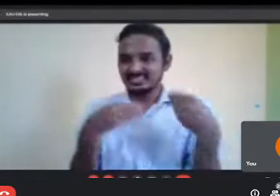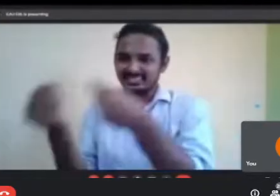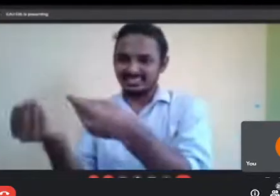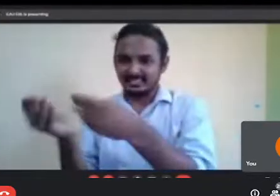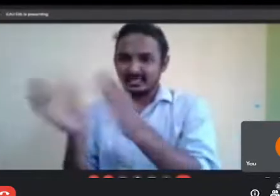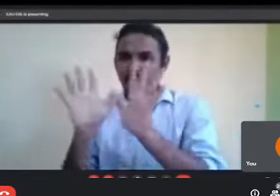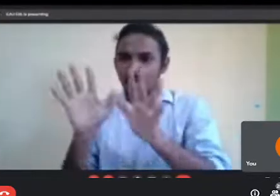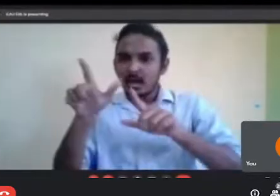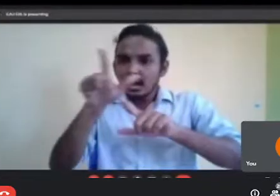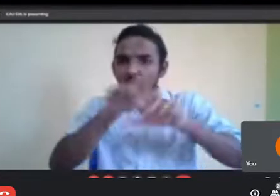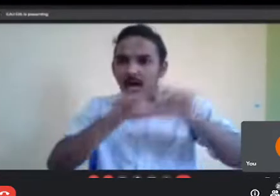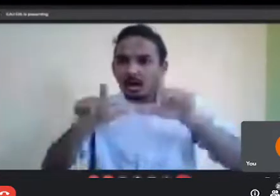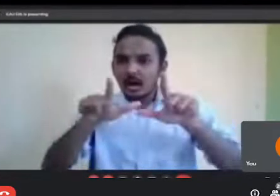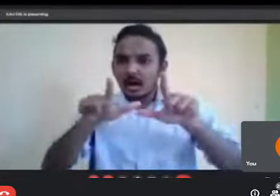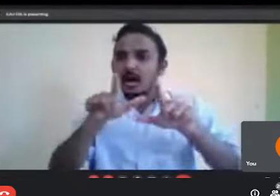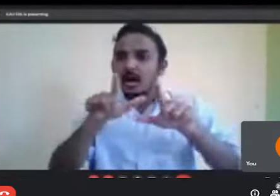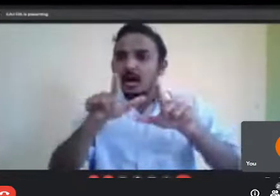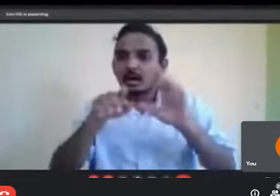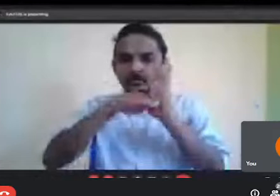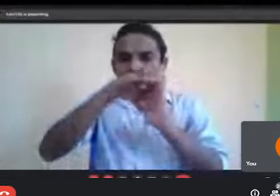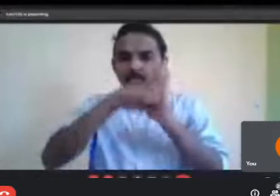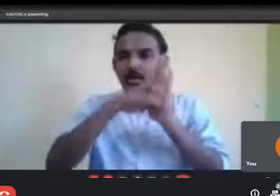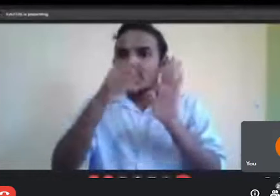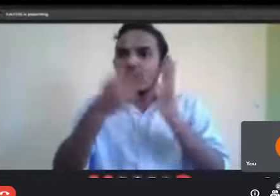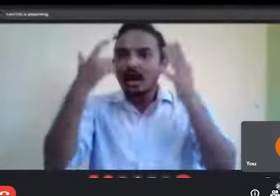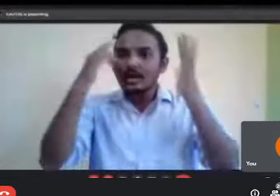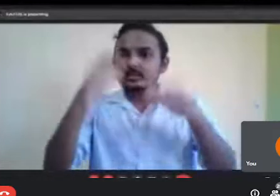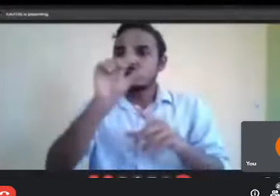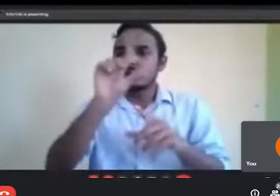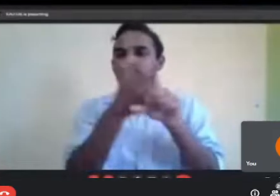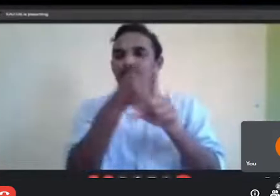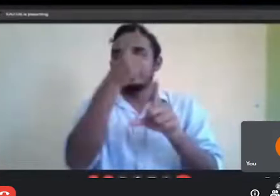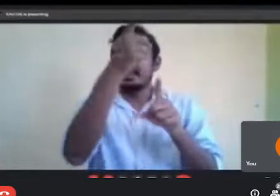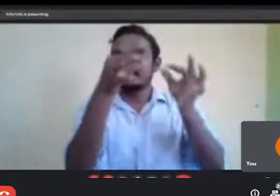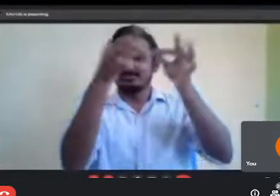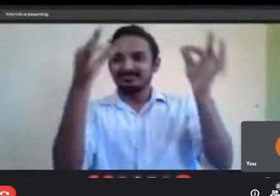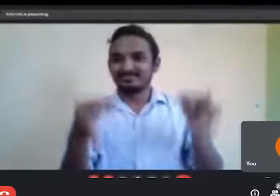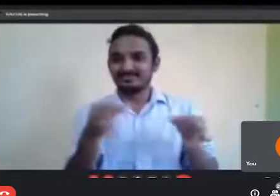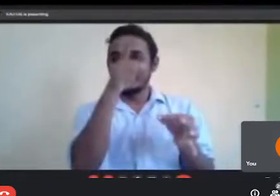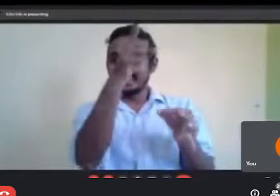So our testing procedures,